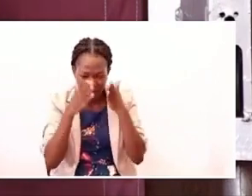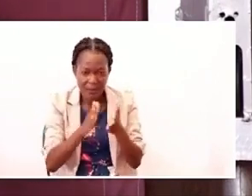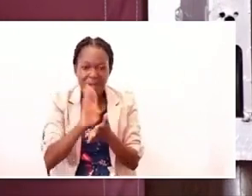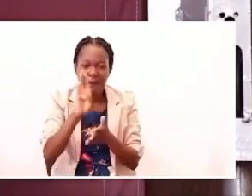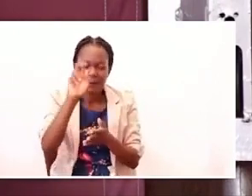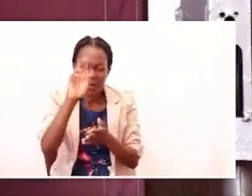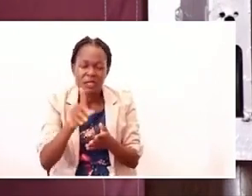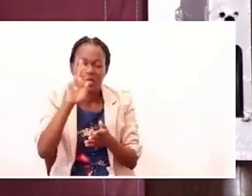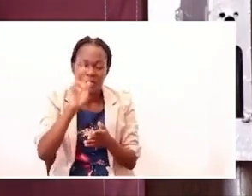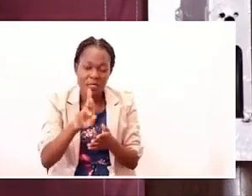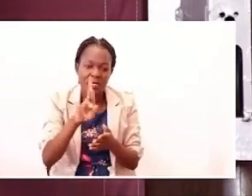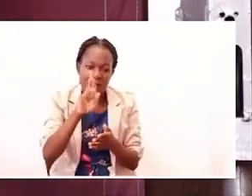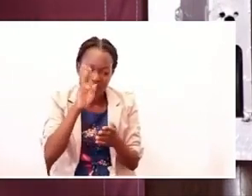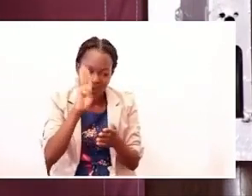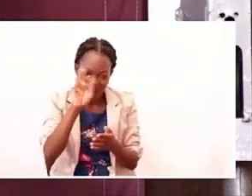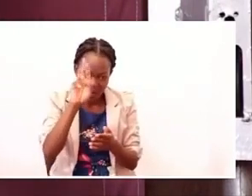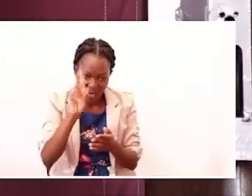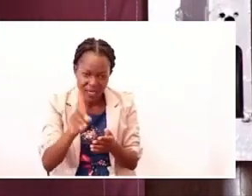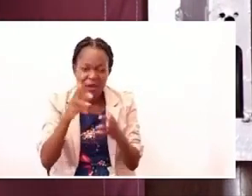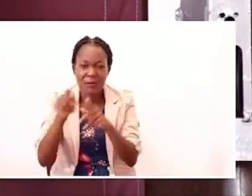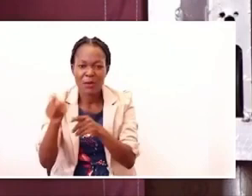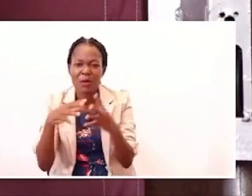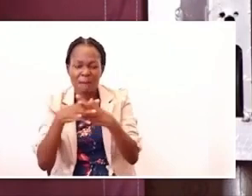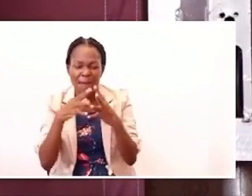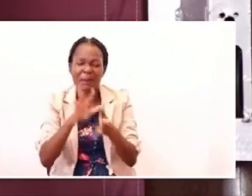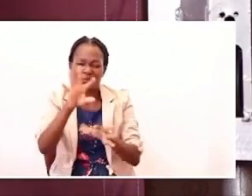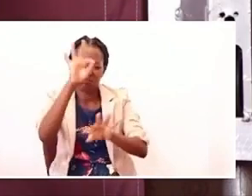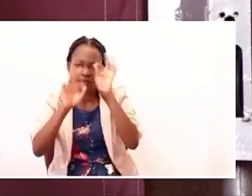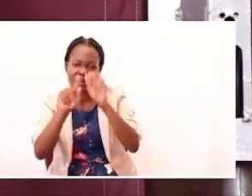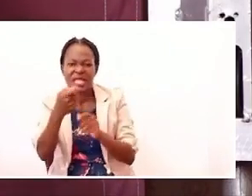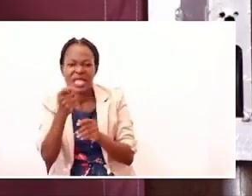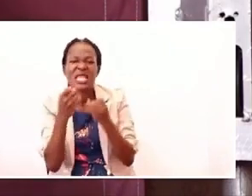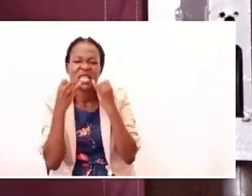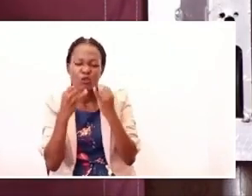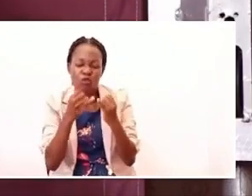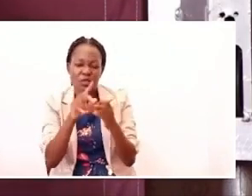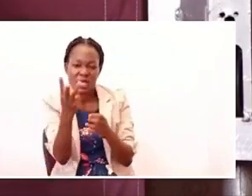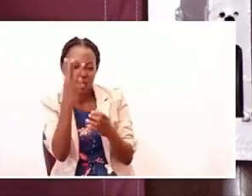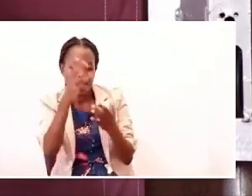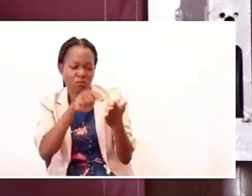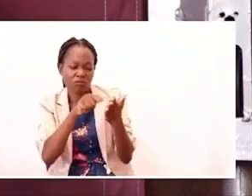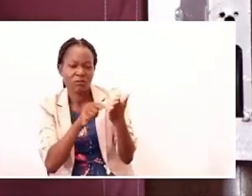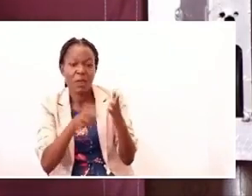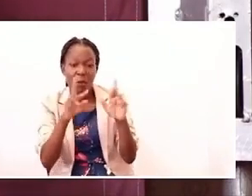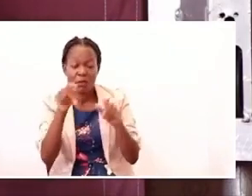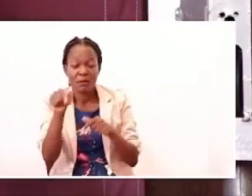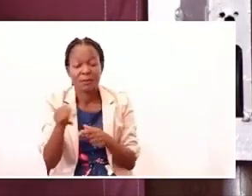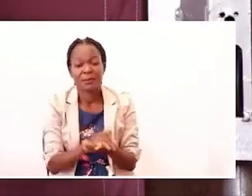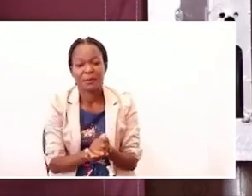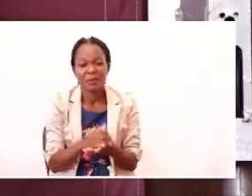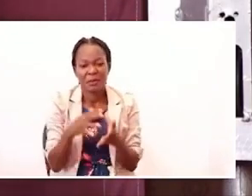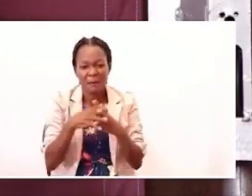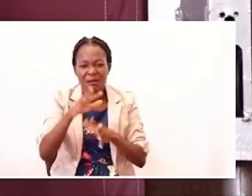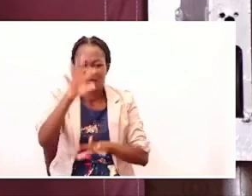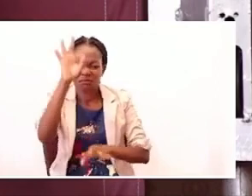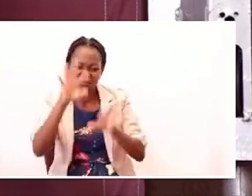report, which did at least three important things. The first of those three things is that it attributed the economic problems